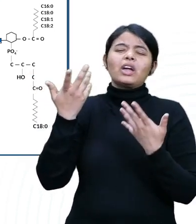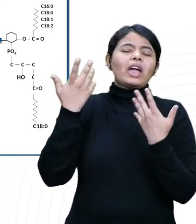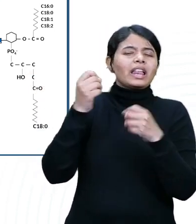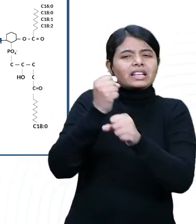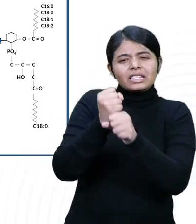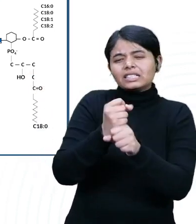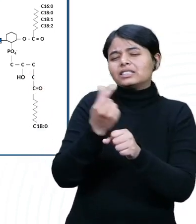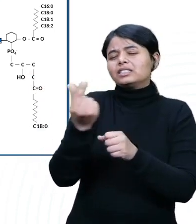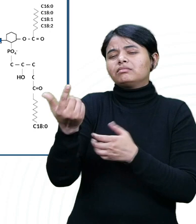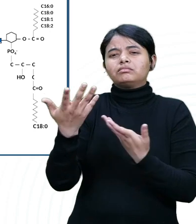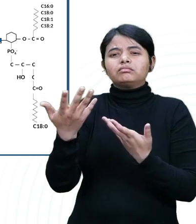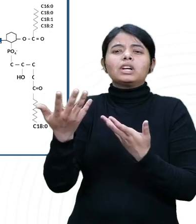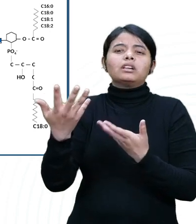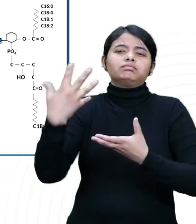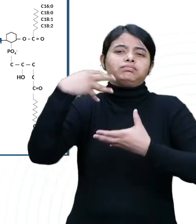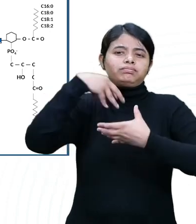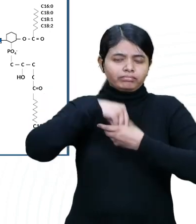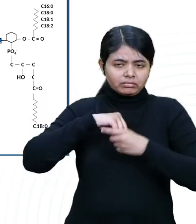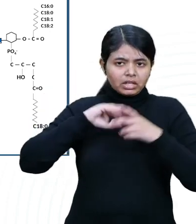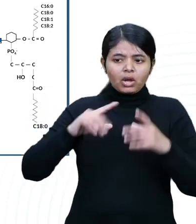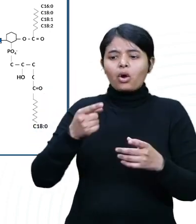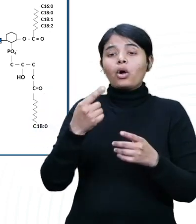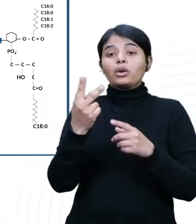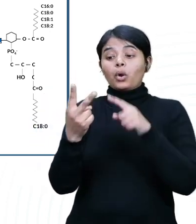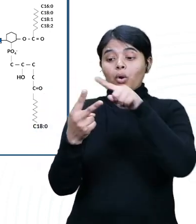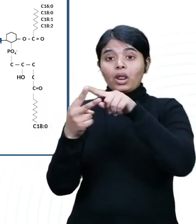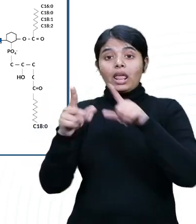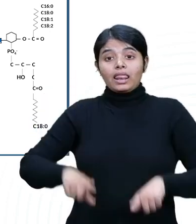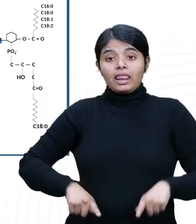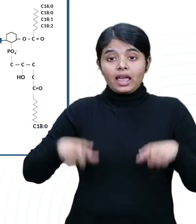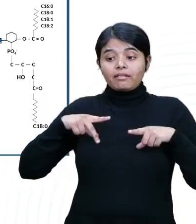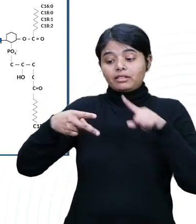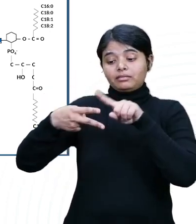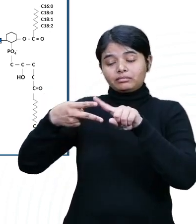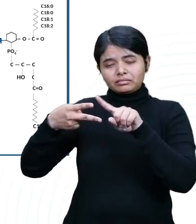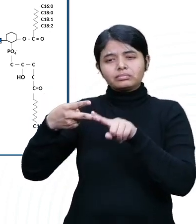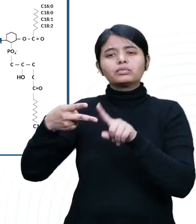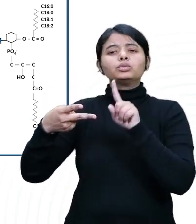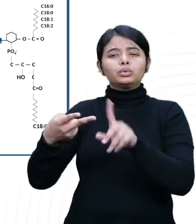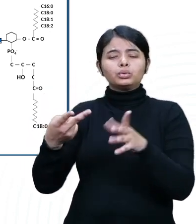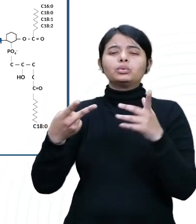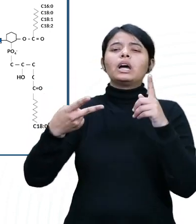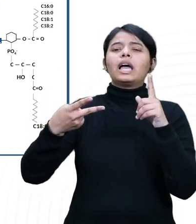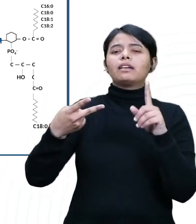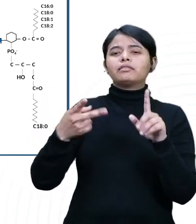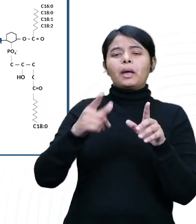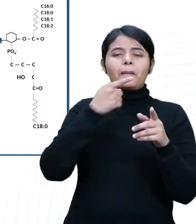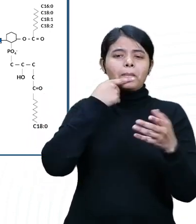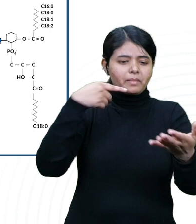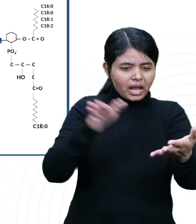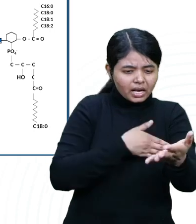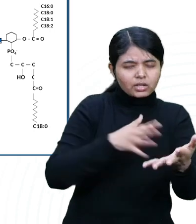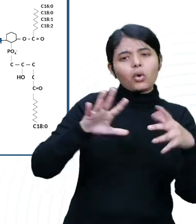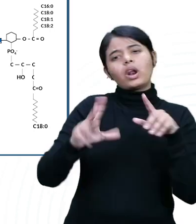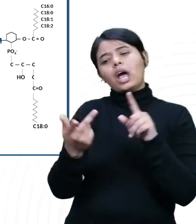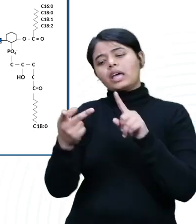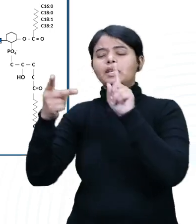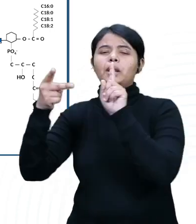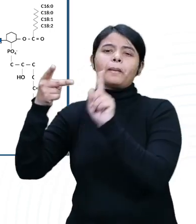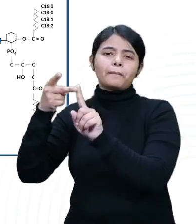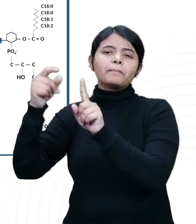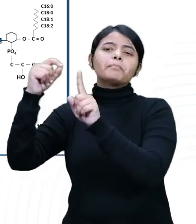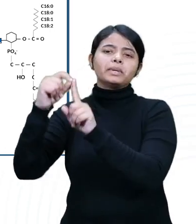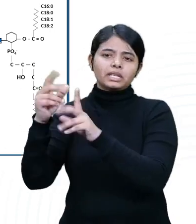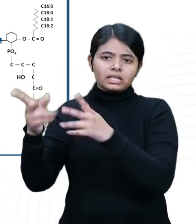glycosyl phosphatidylinositol, and as the name suggests, it is an anchor, which means it anchors the glycans and the proteins to the